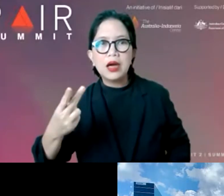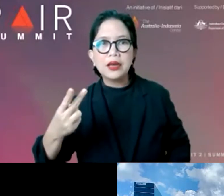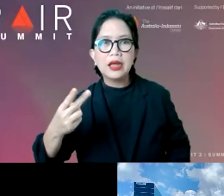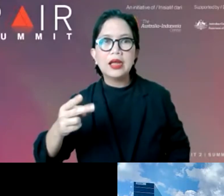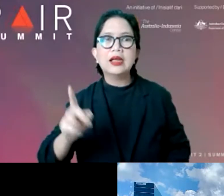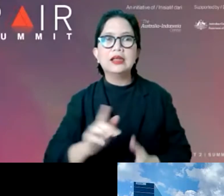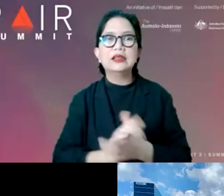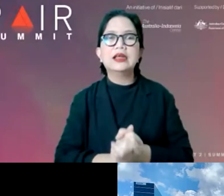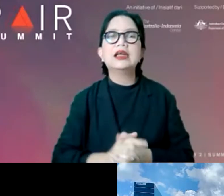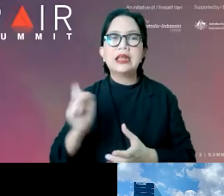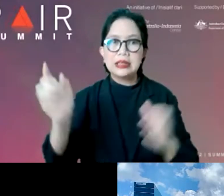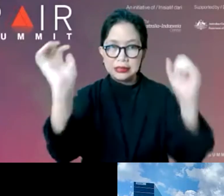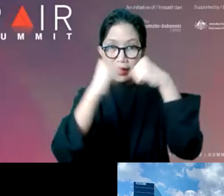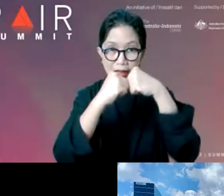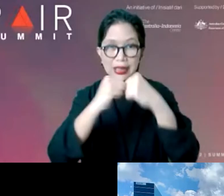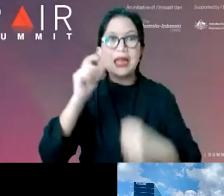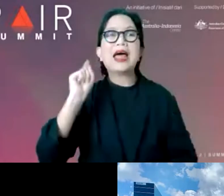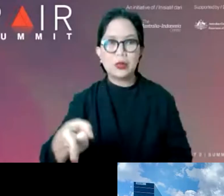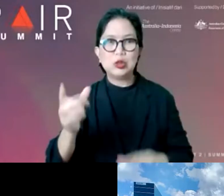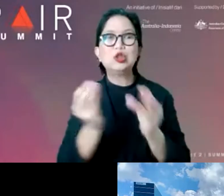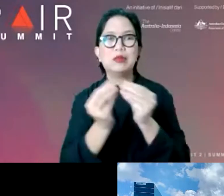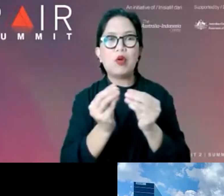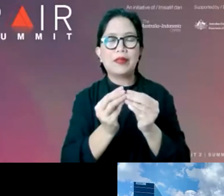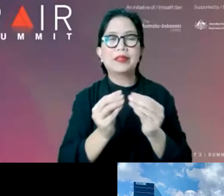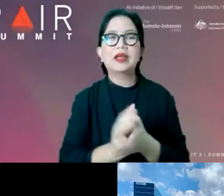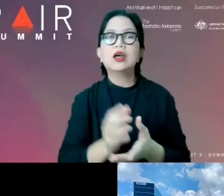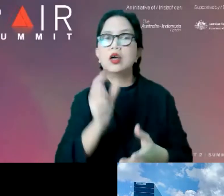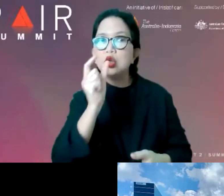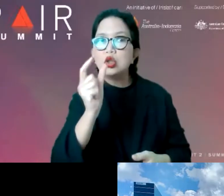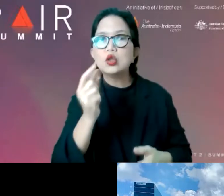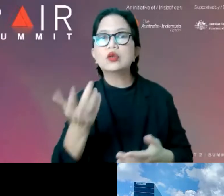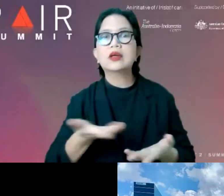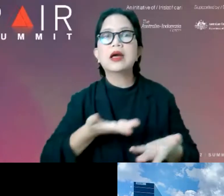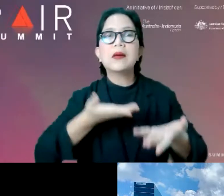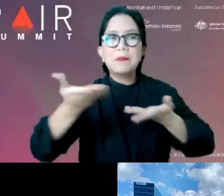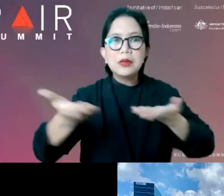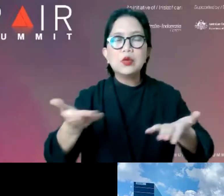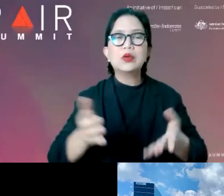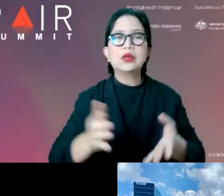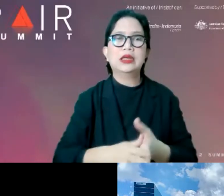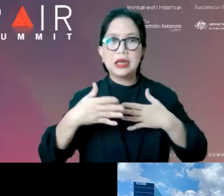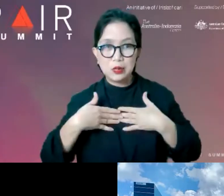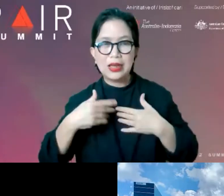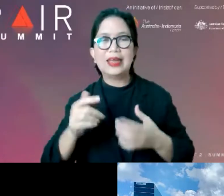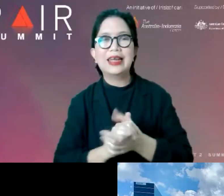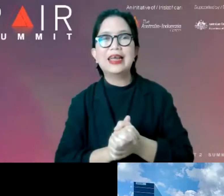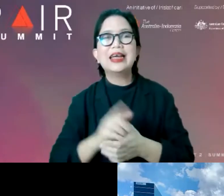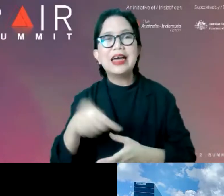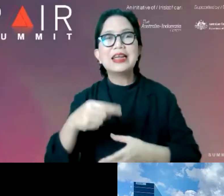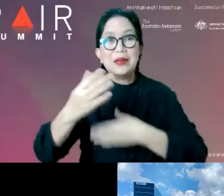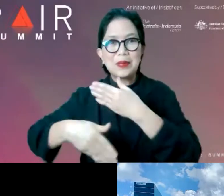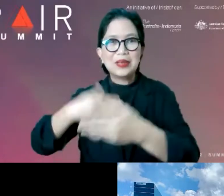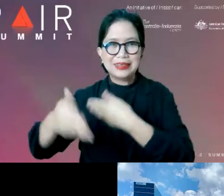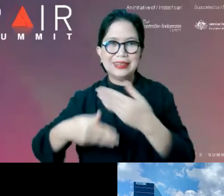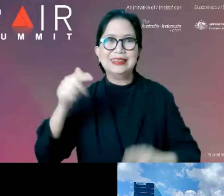made to suit certain needs that emerge during the process. And it is handy having